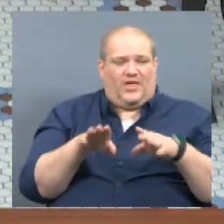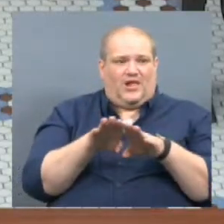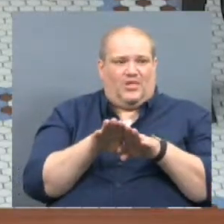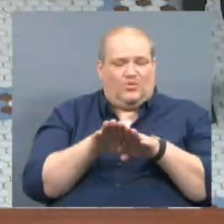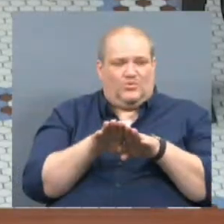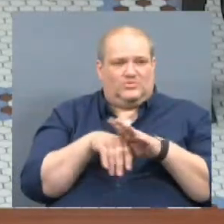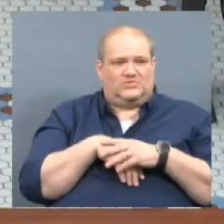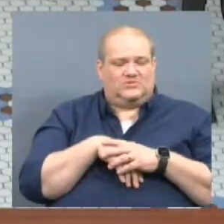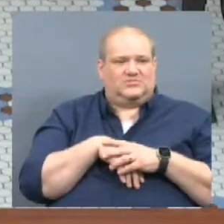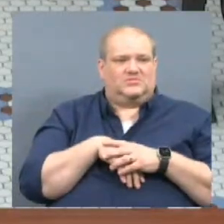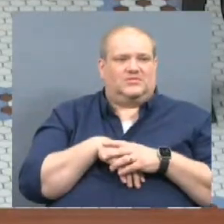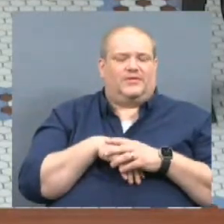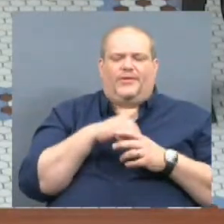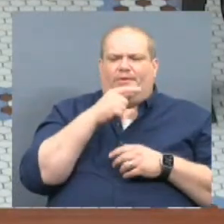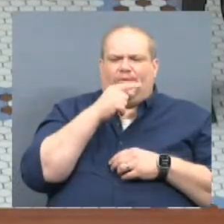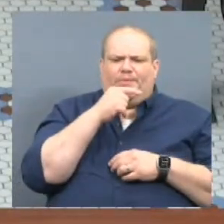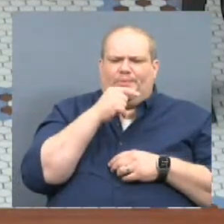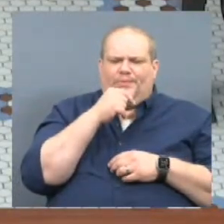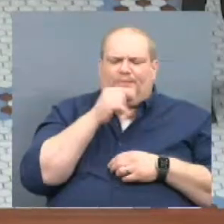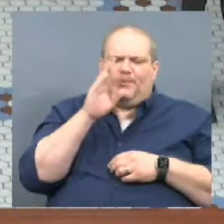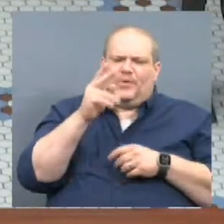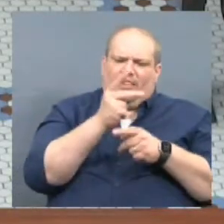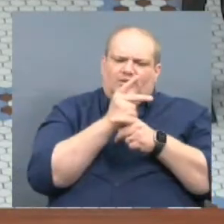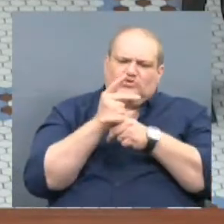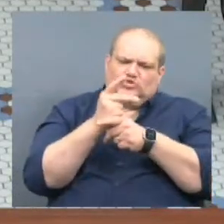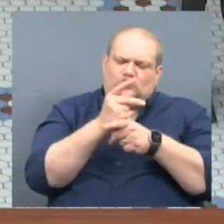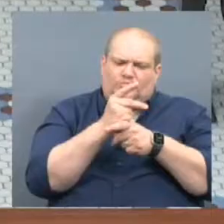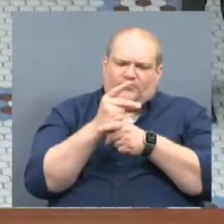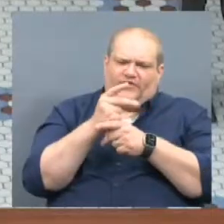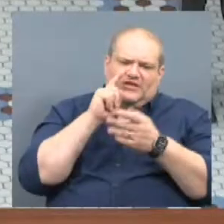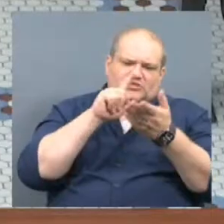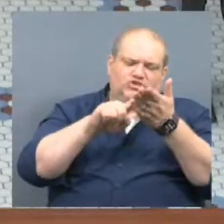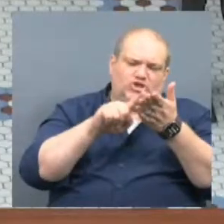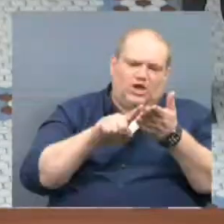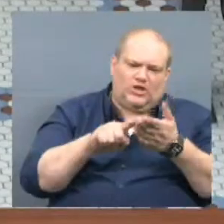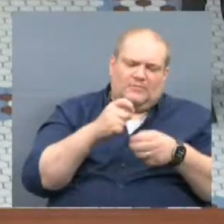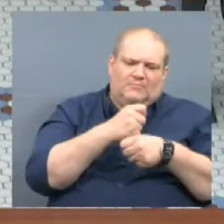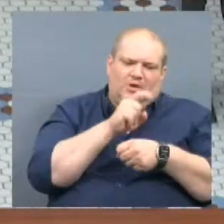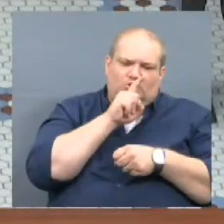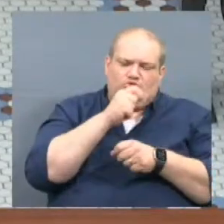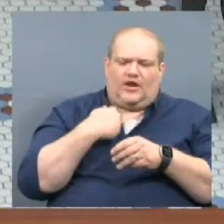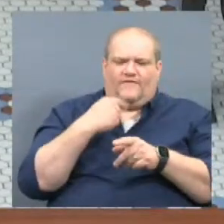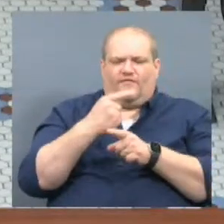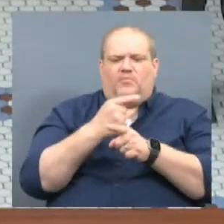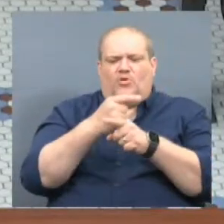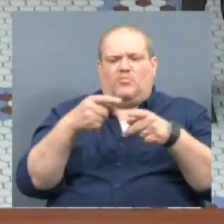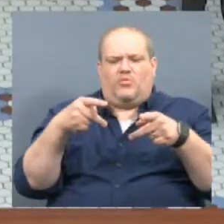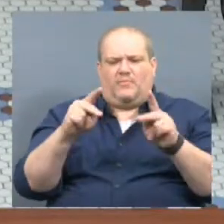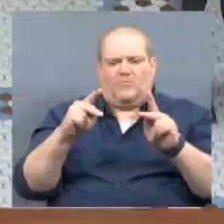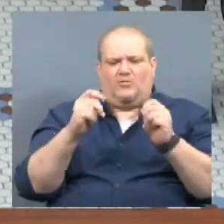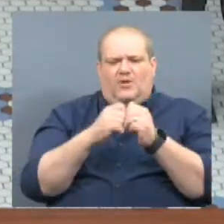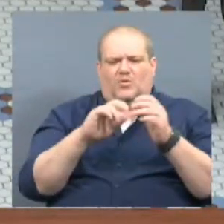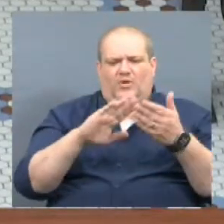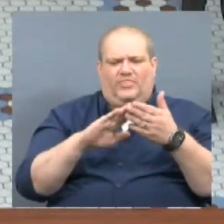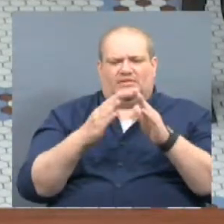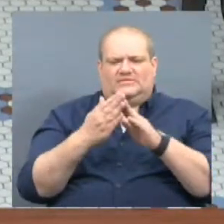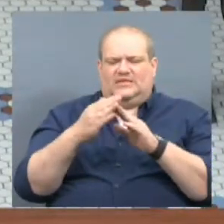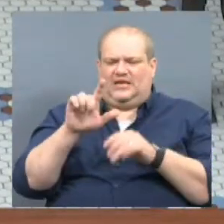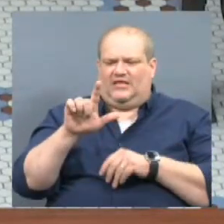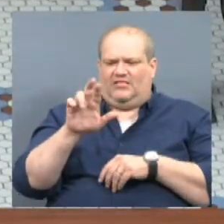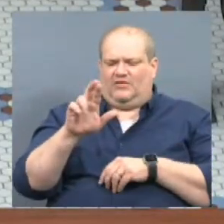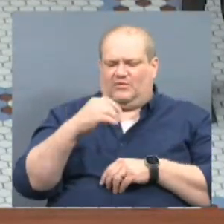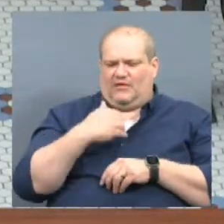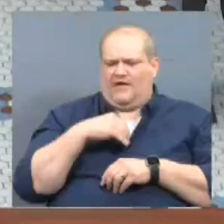close? Or who is going to supervise the checking, making sure they're permitted by the City of Little Rock and they have an